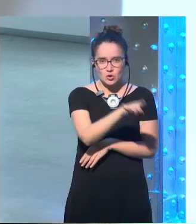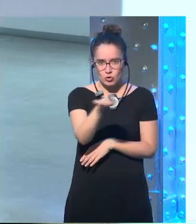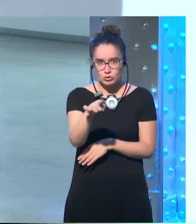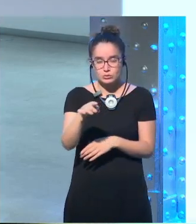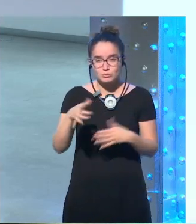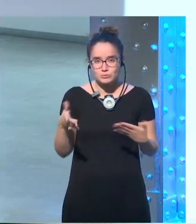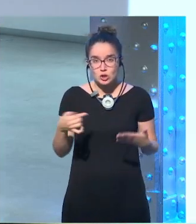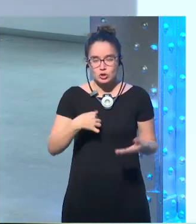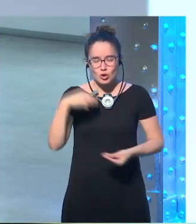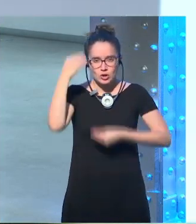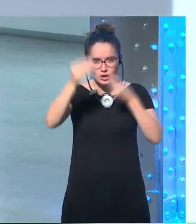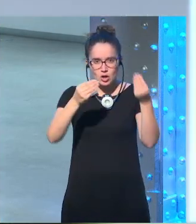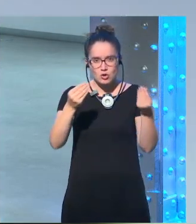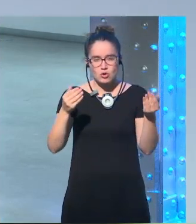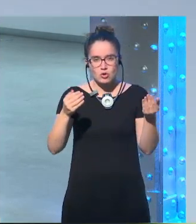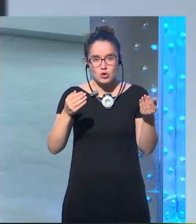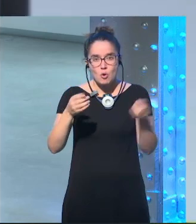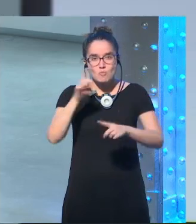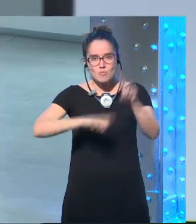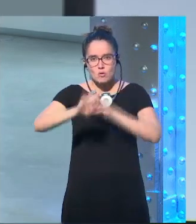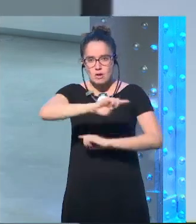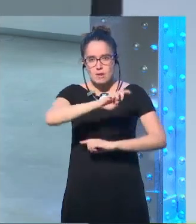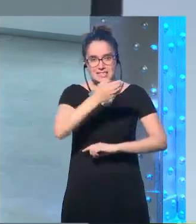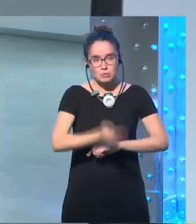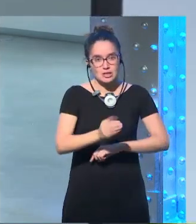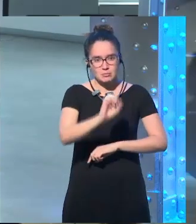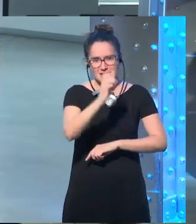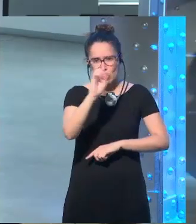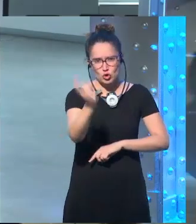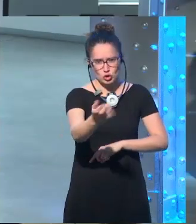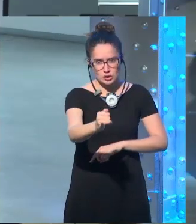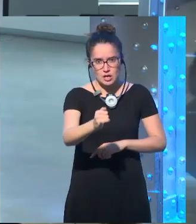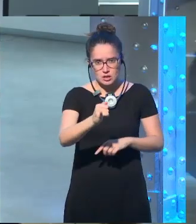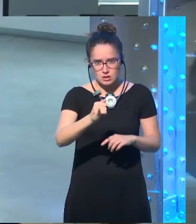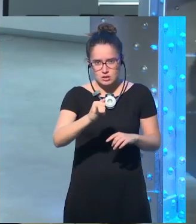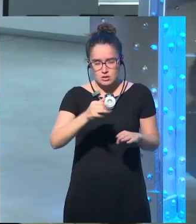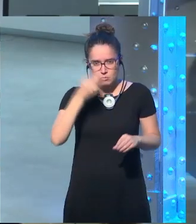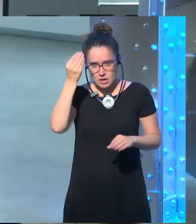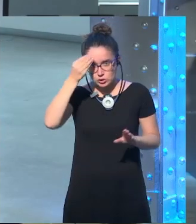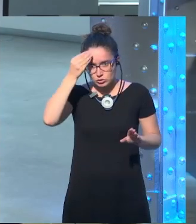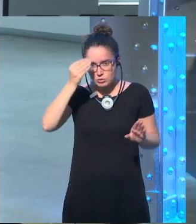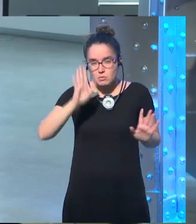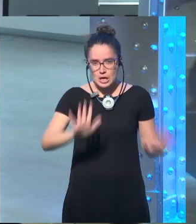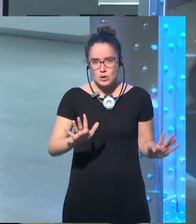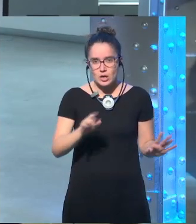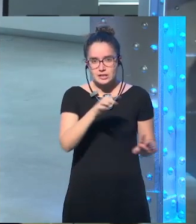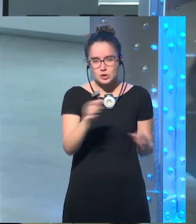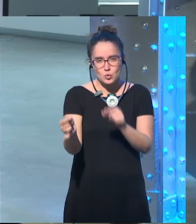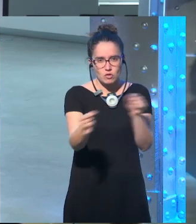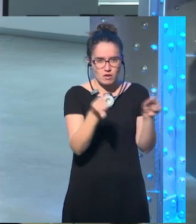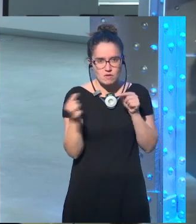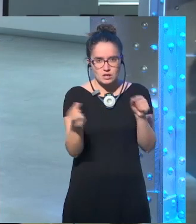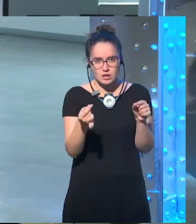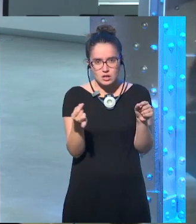serious problems than that. But this is indeed a discussion that we've had